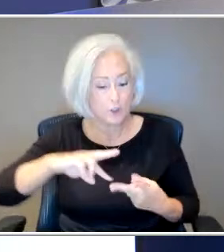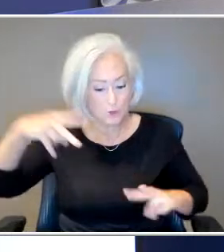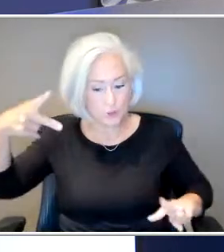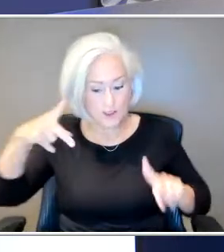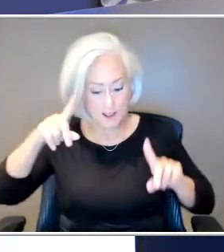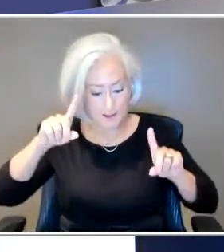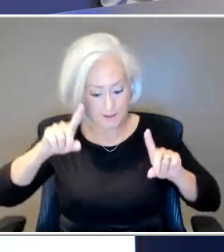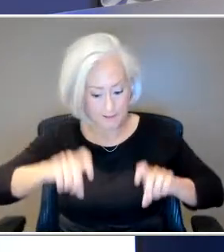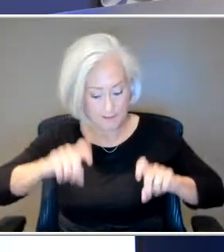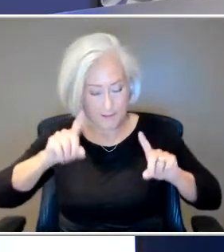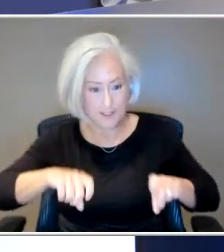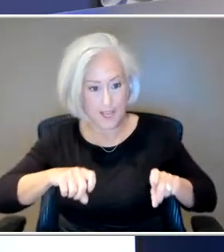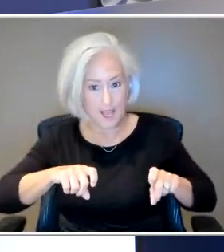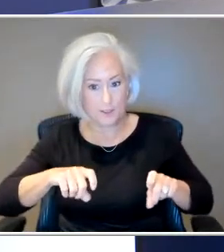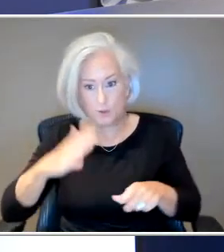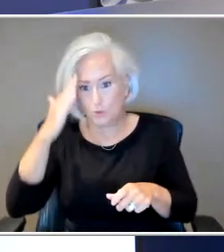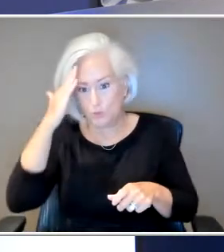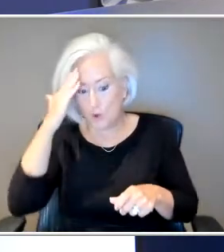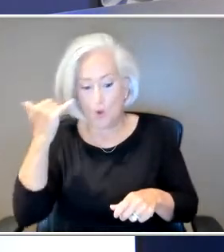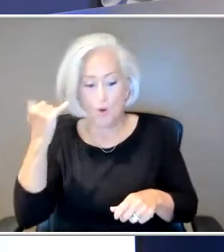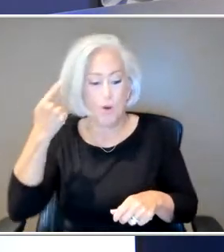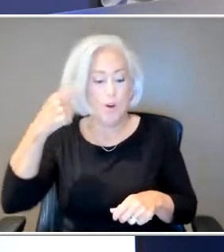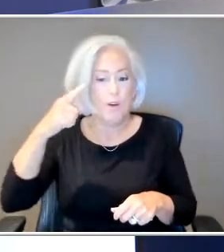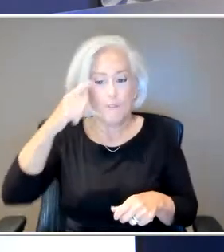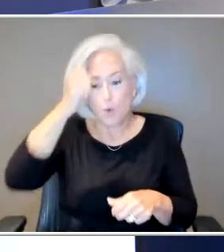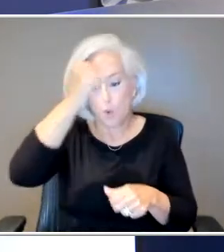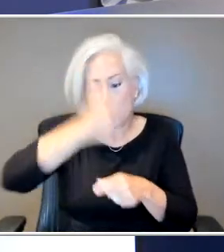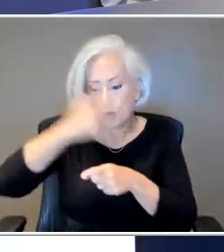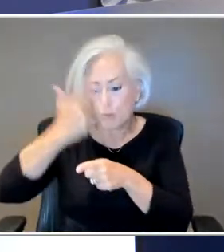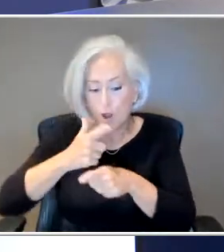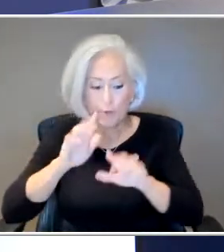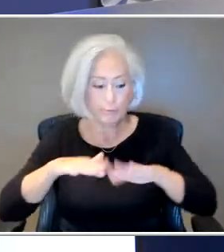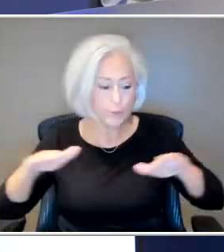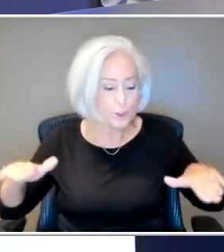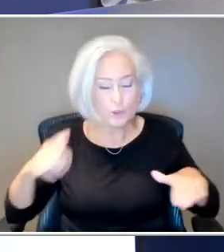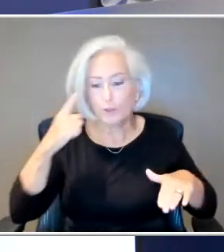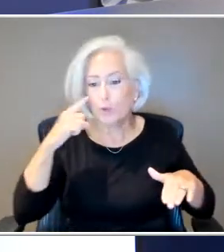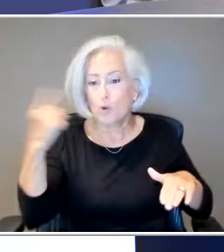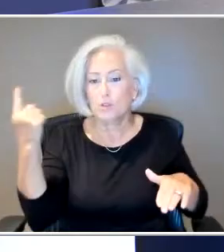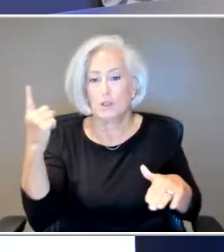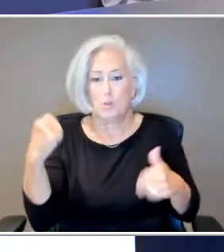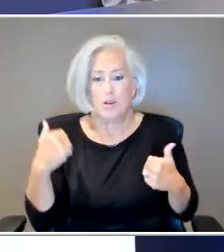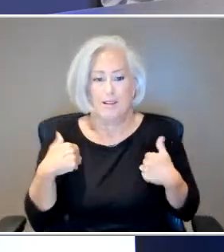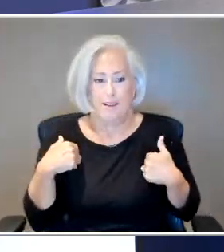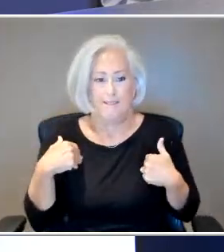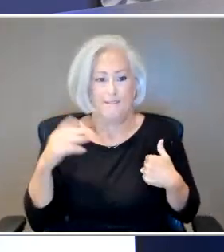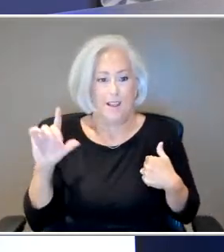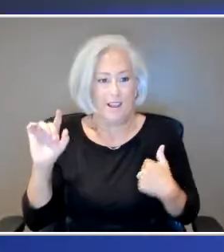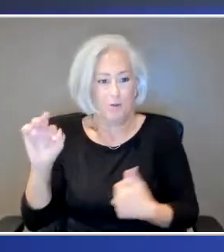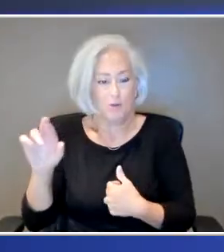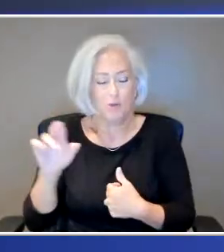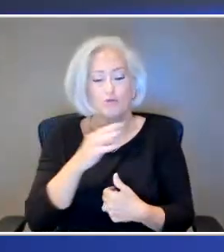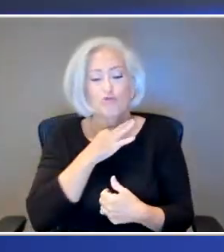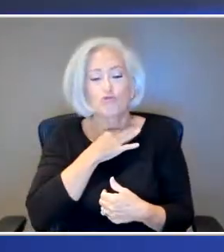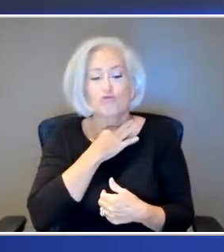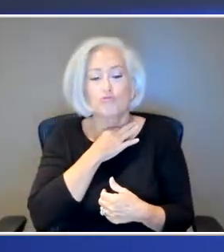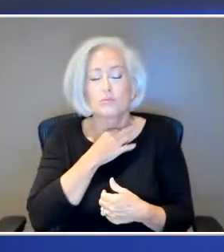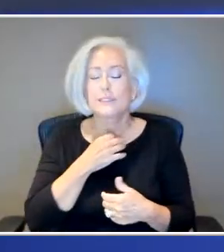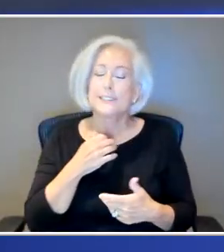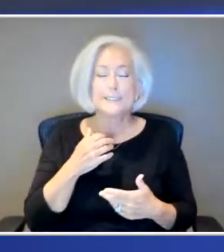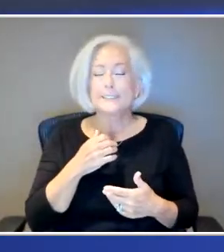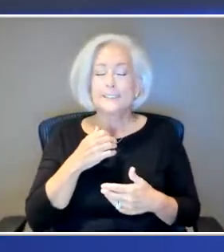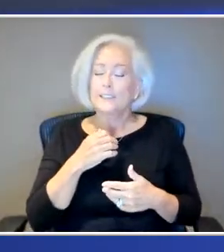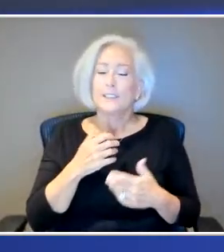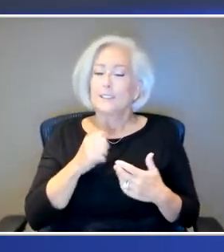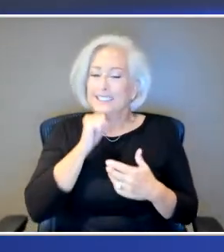know, brothers, siblings, kids of someone who's had prostate cancer should be getting? You know, not, at least currently